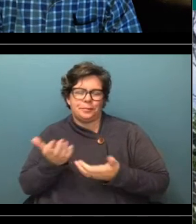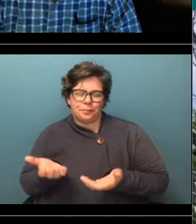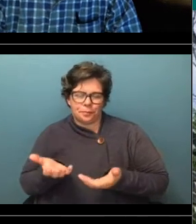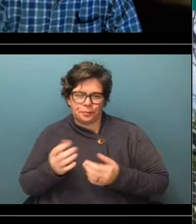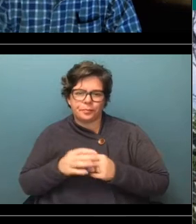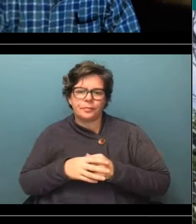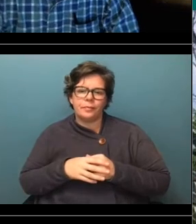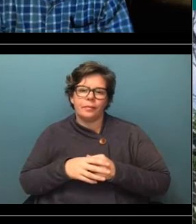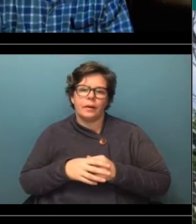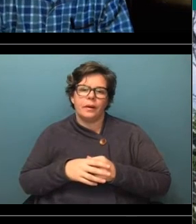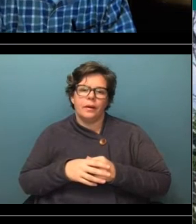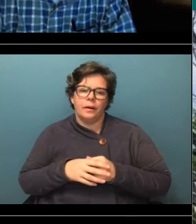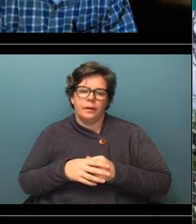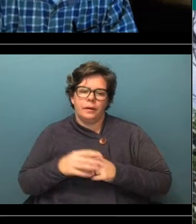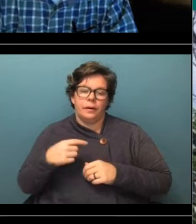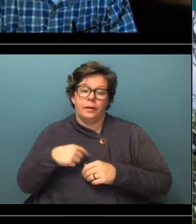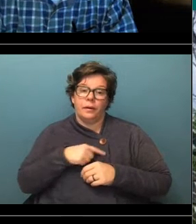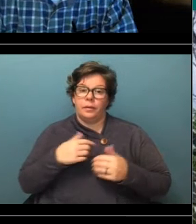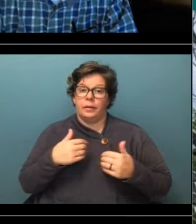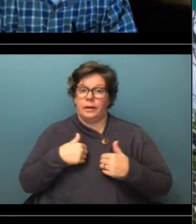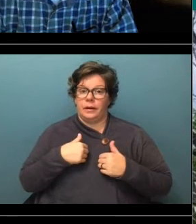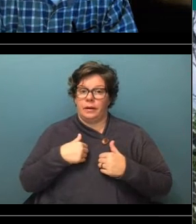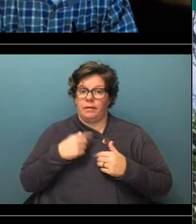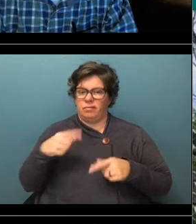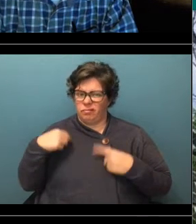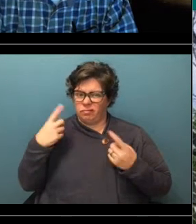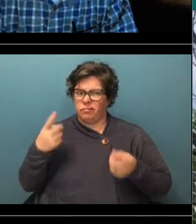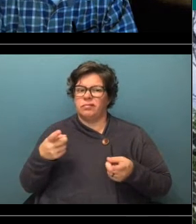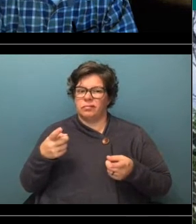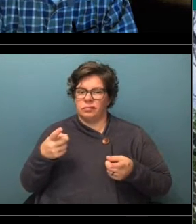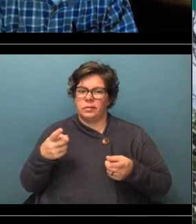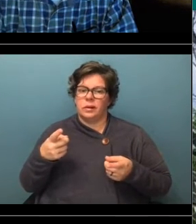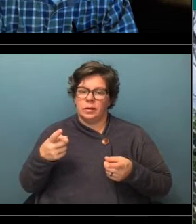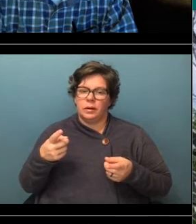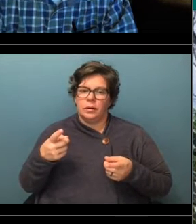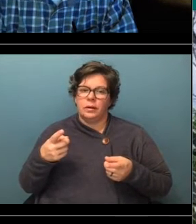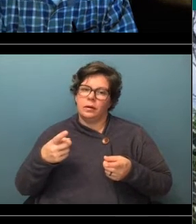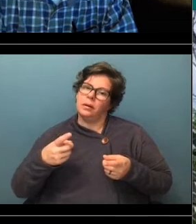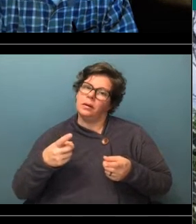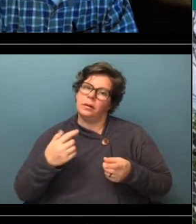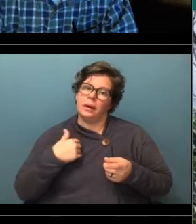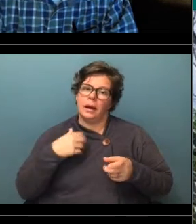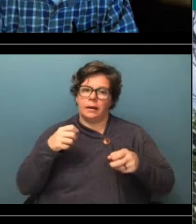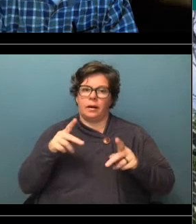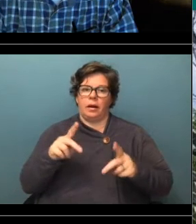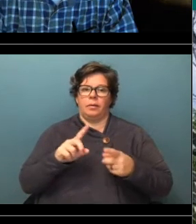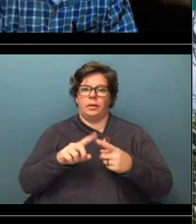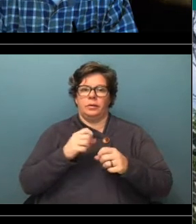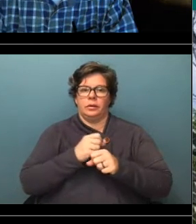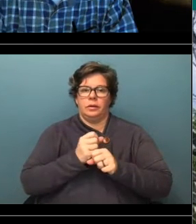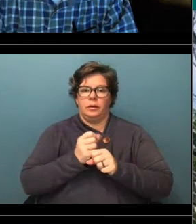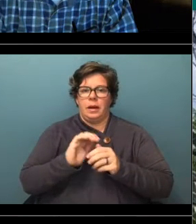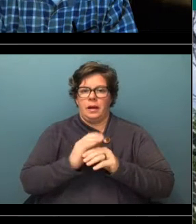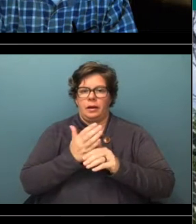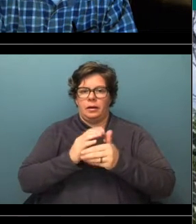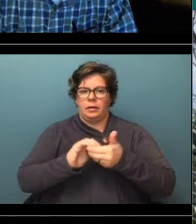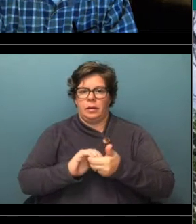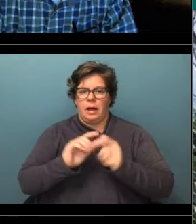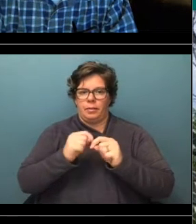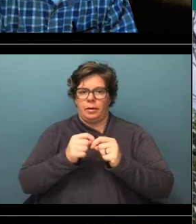officers. We have historically had opportunities to create collaborative teams across the